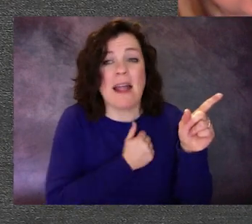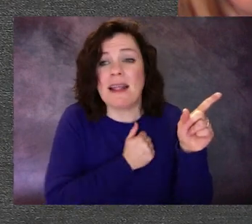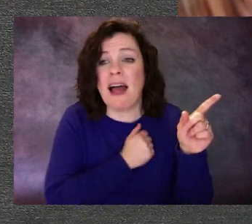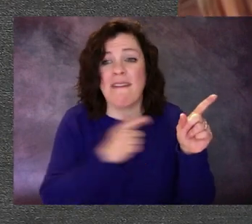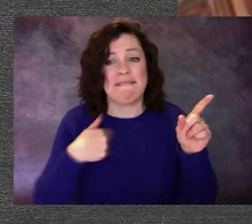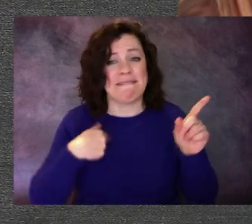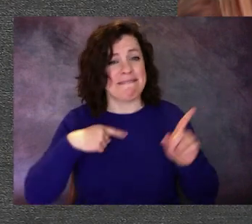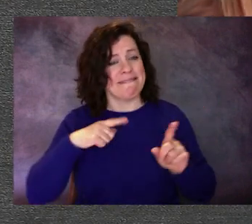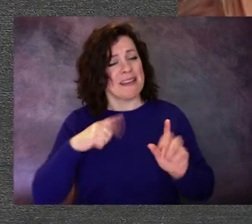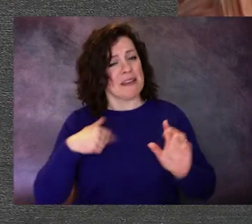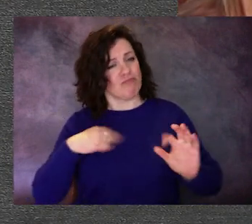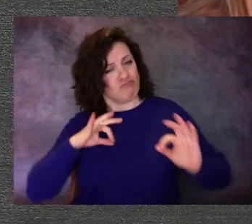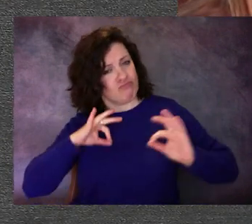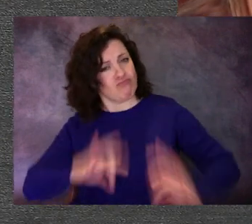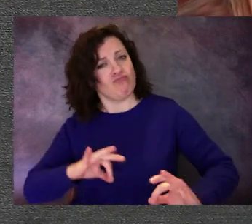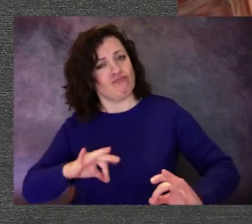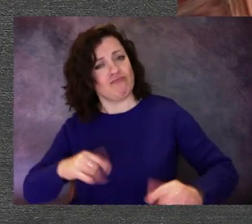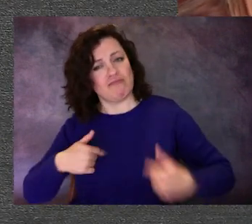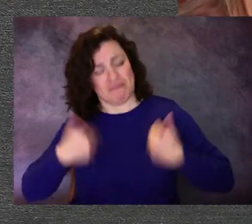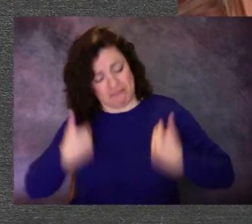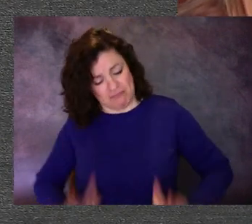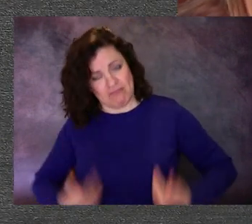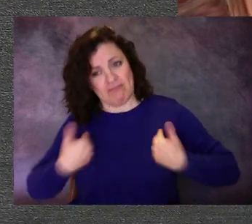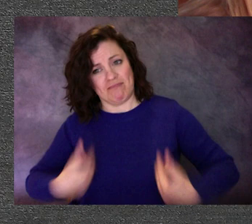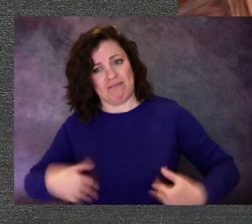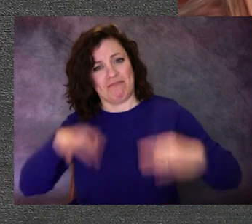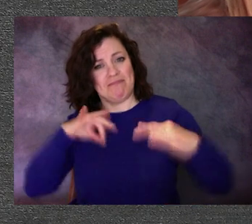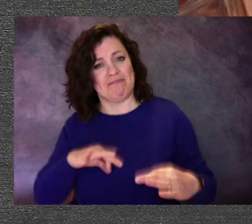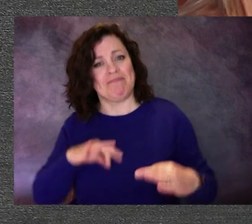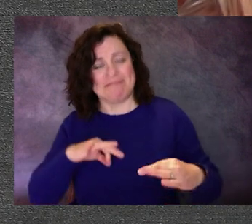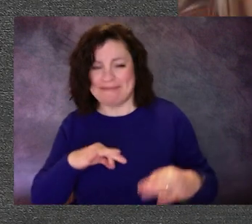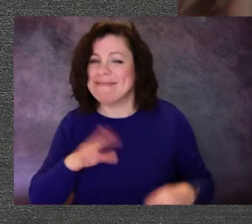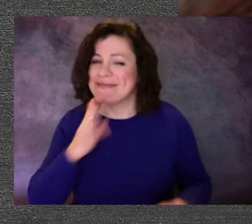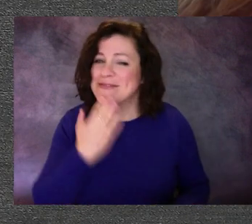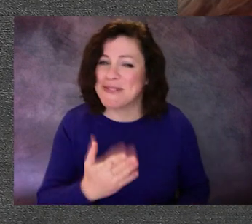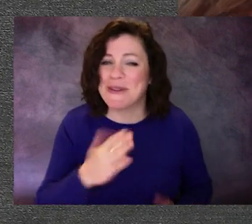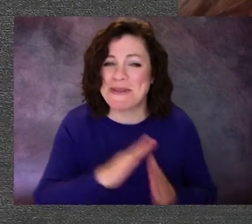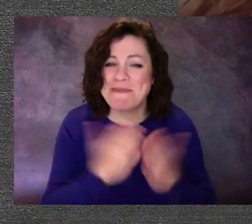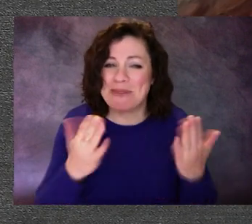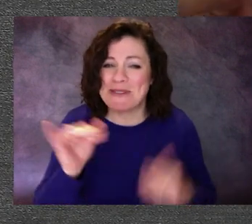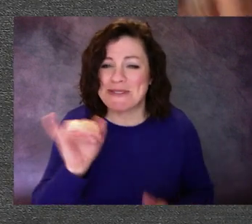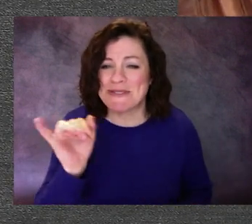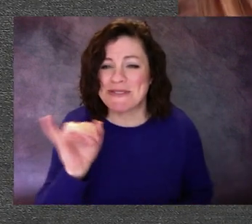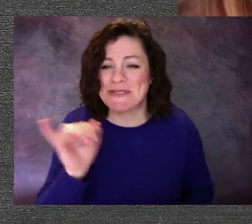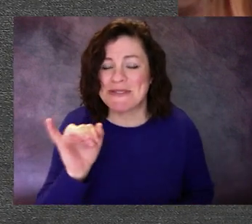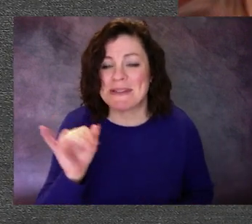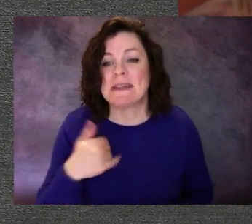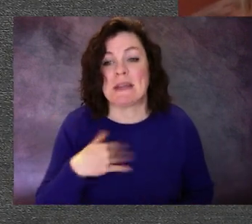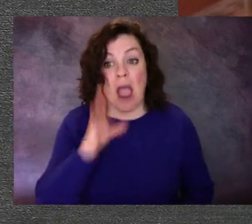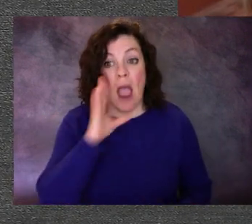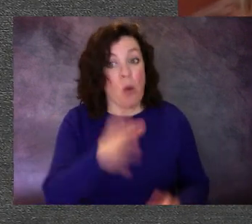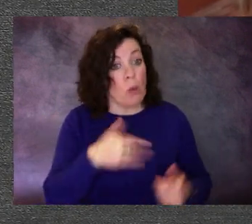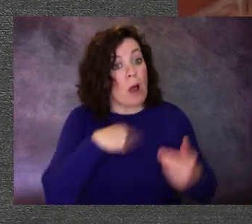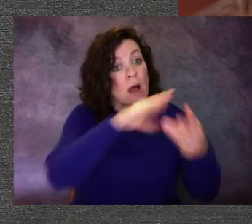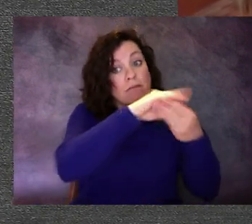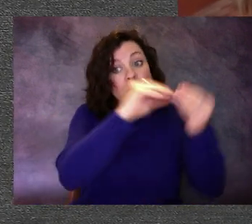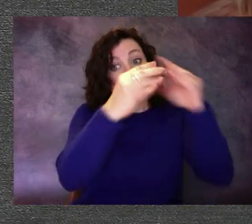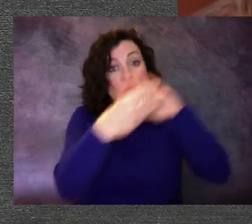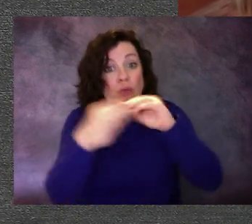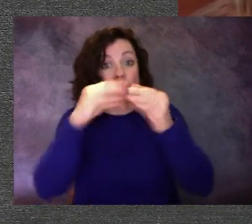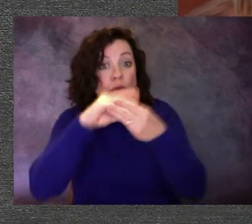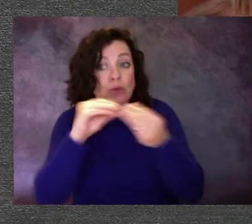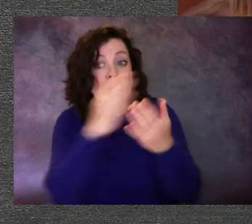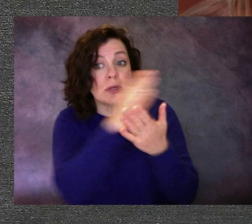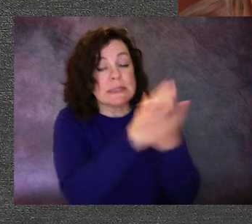then I love I Am Just Right. I'm going to share that one with you at the end, and then you'll know why. So I'm going to share each one of these with